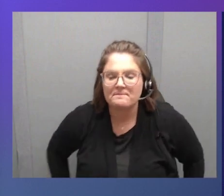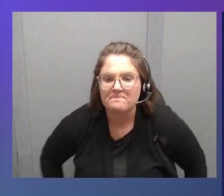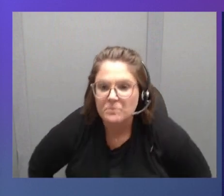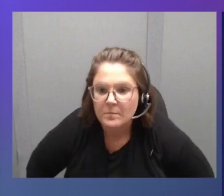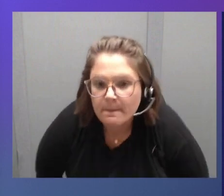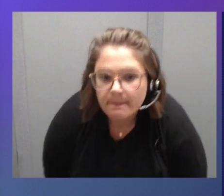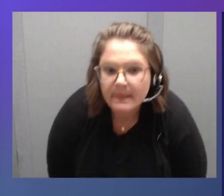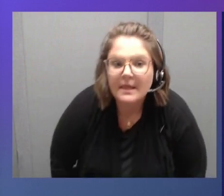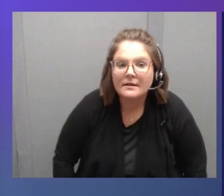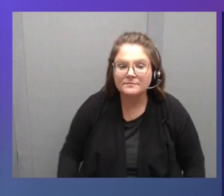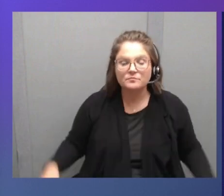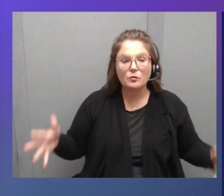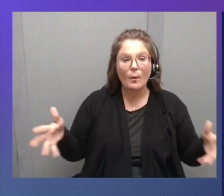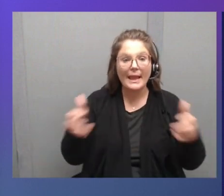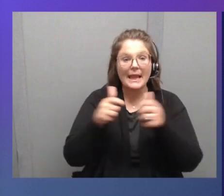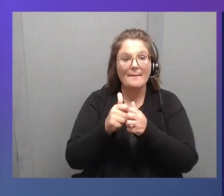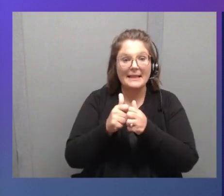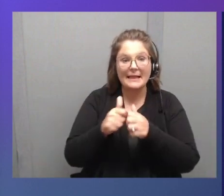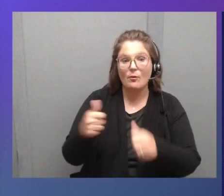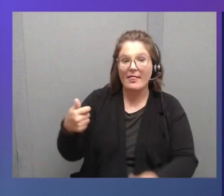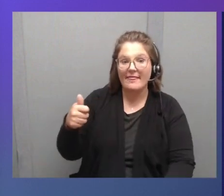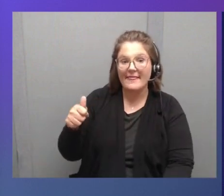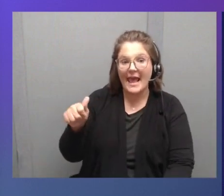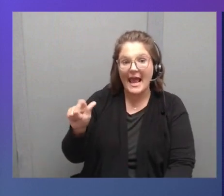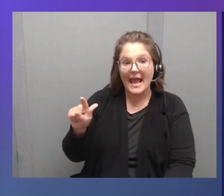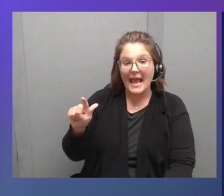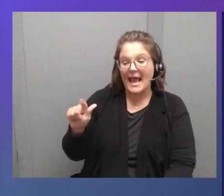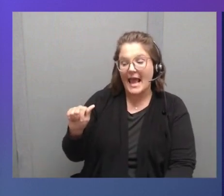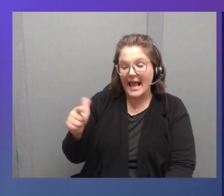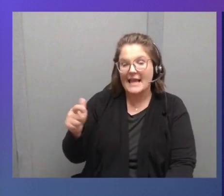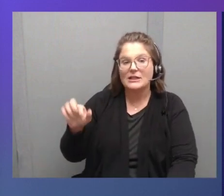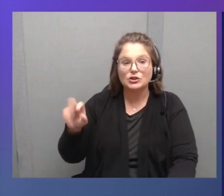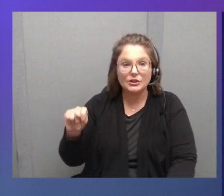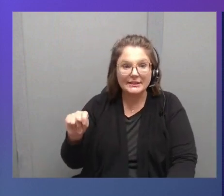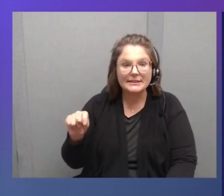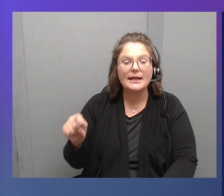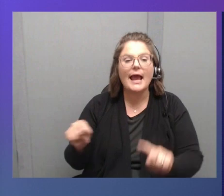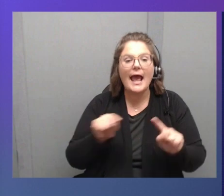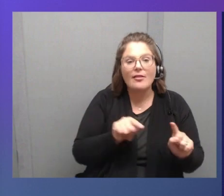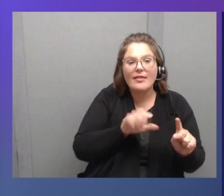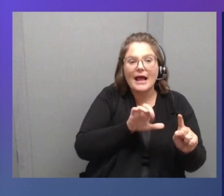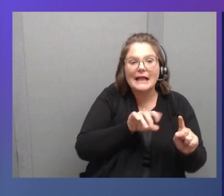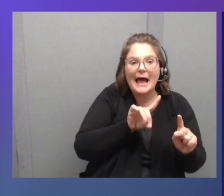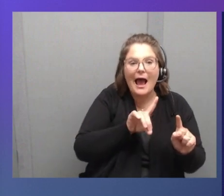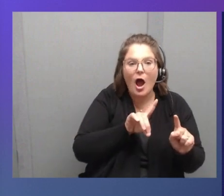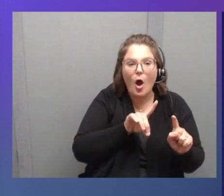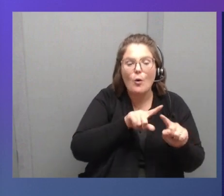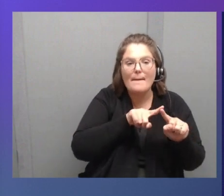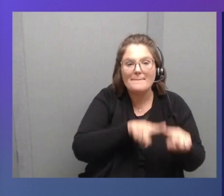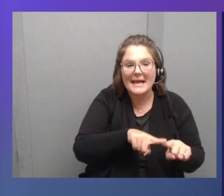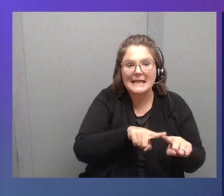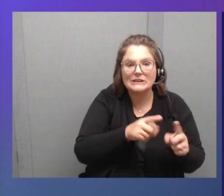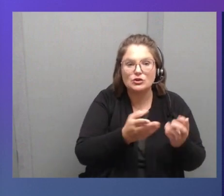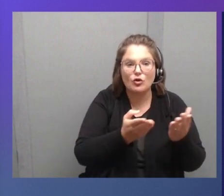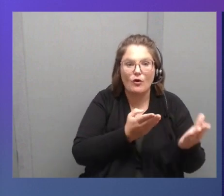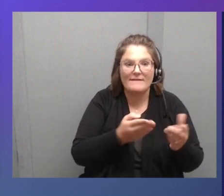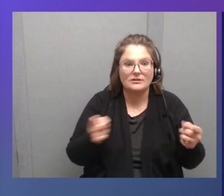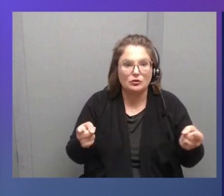coupling of the agent together with the cloud-based service, it really